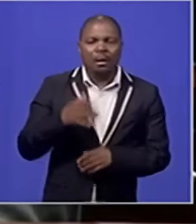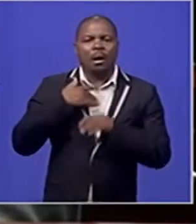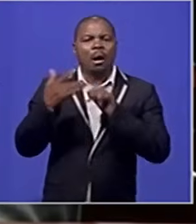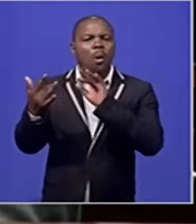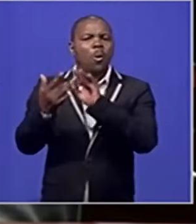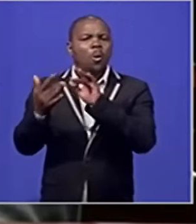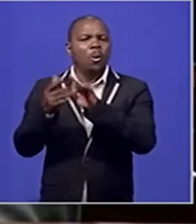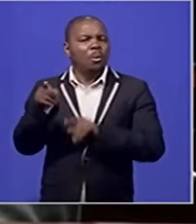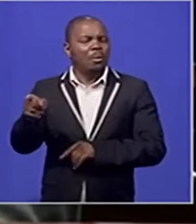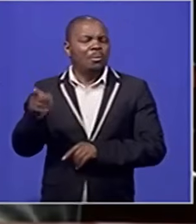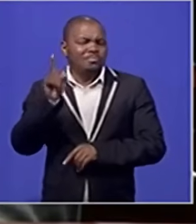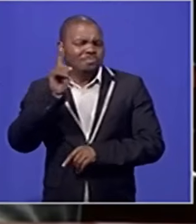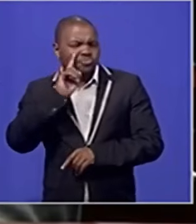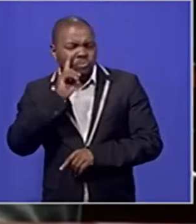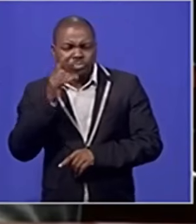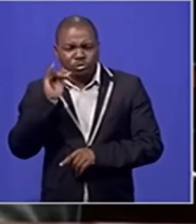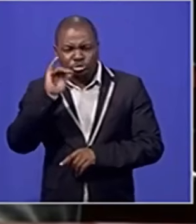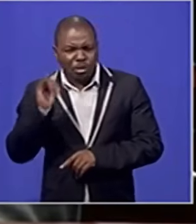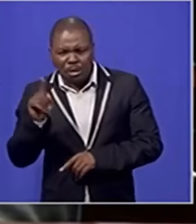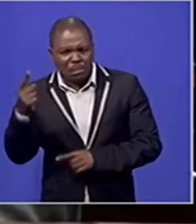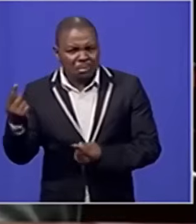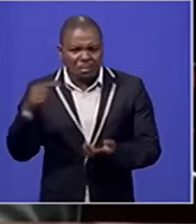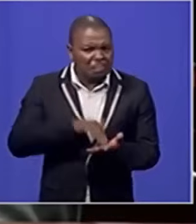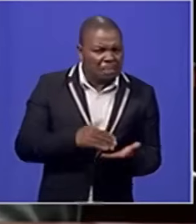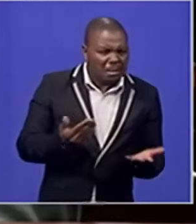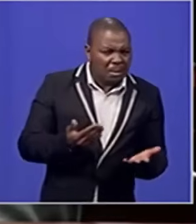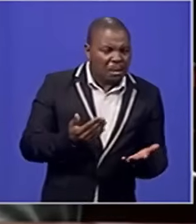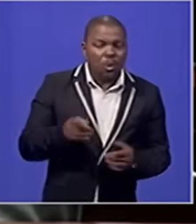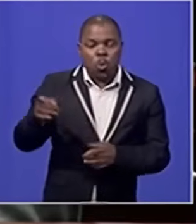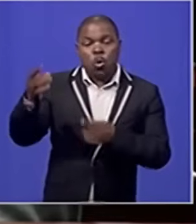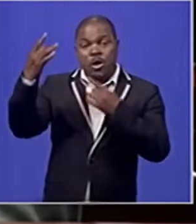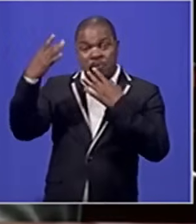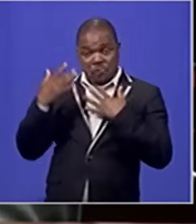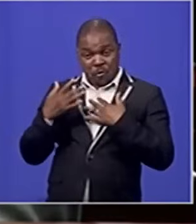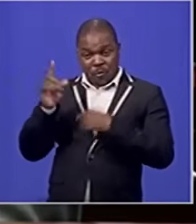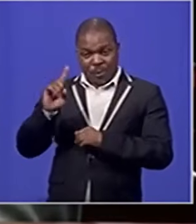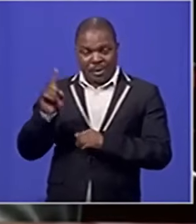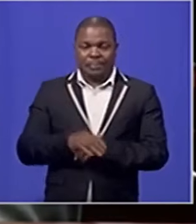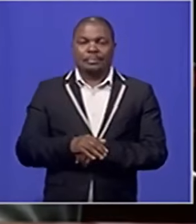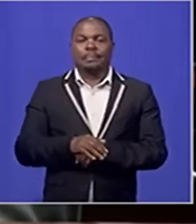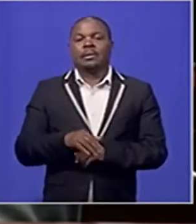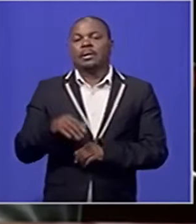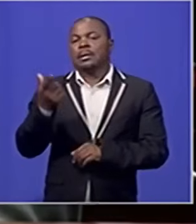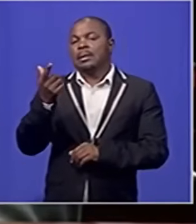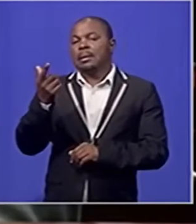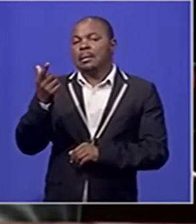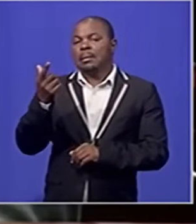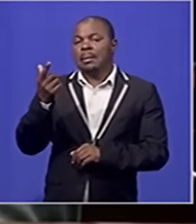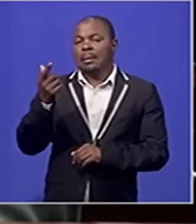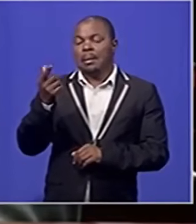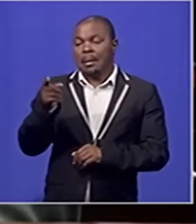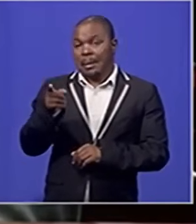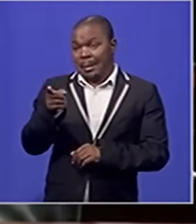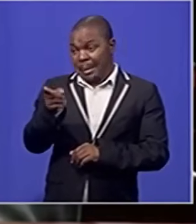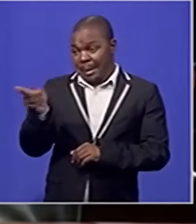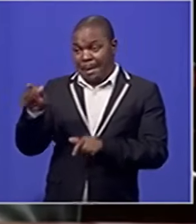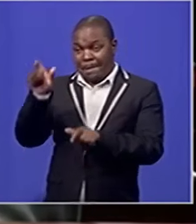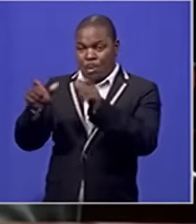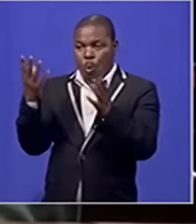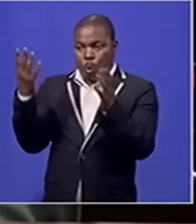Mogotsi to check on their arrival, he informed me that the individuals that should